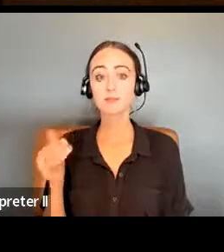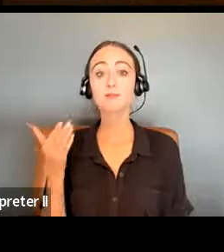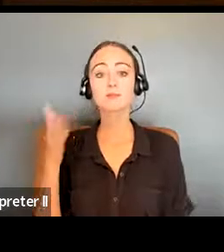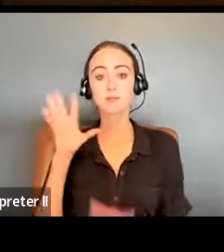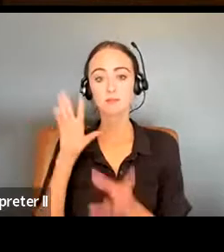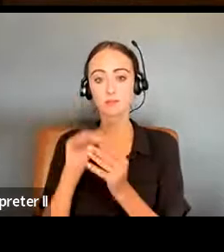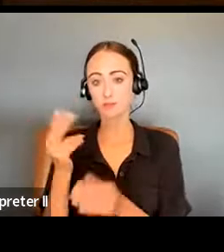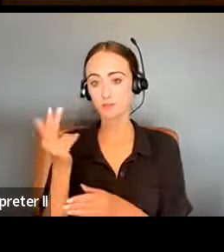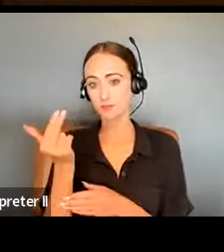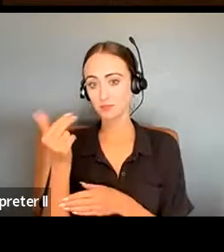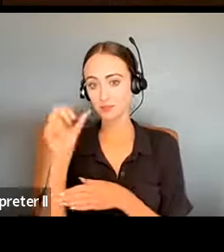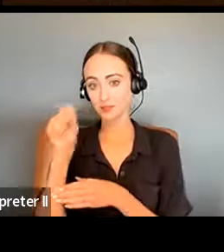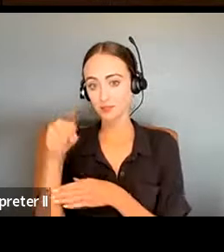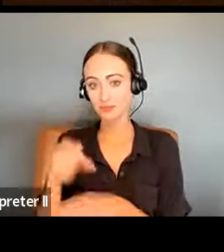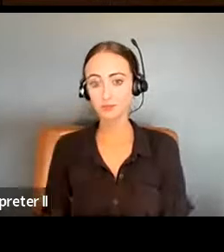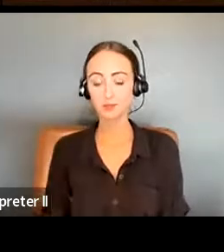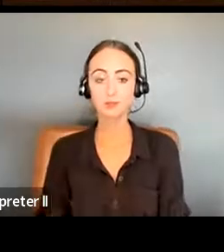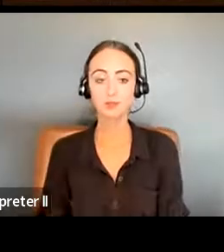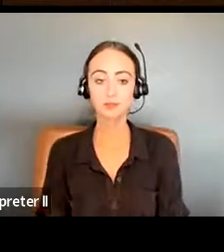there are 13 yeses.